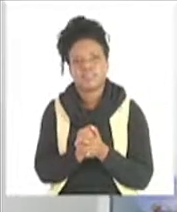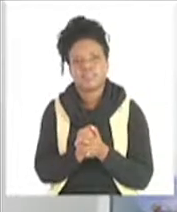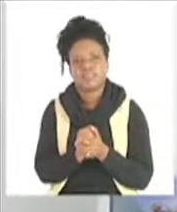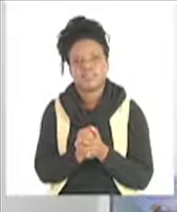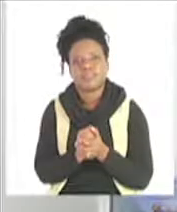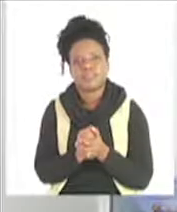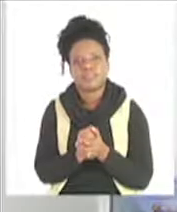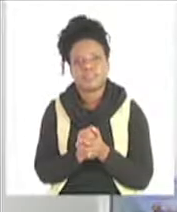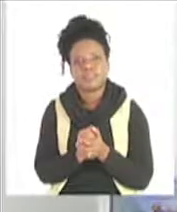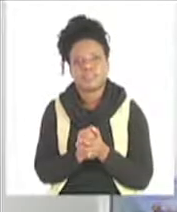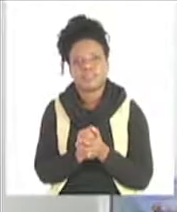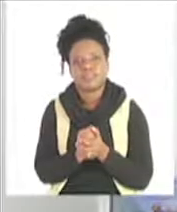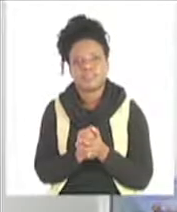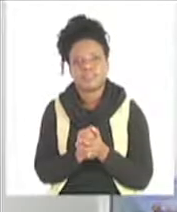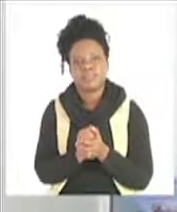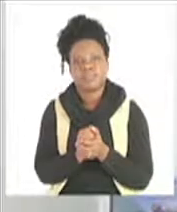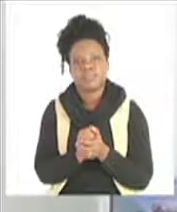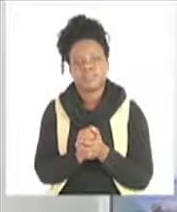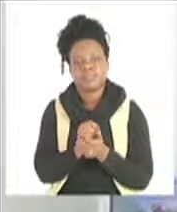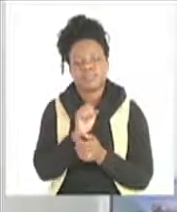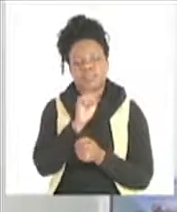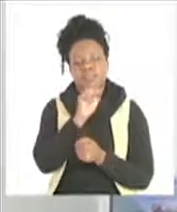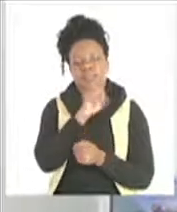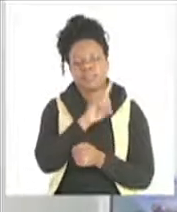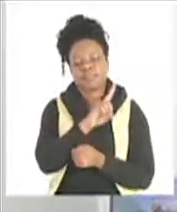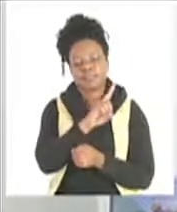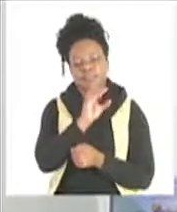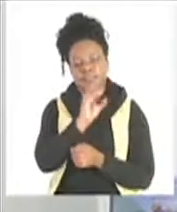Okay, we have 10